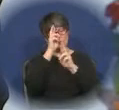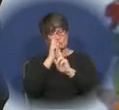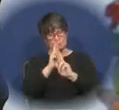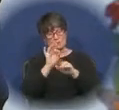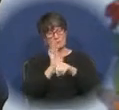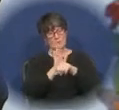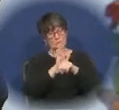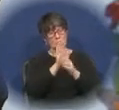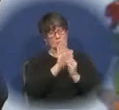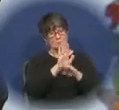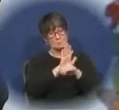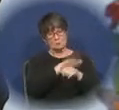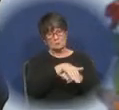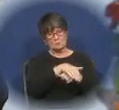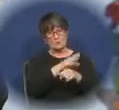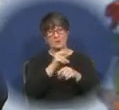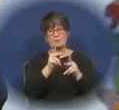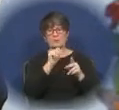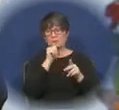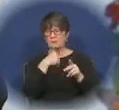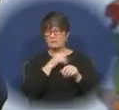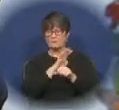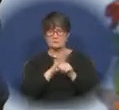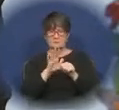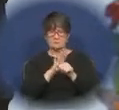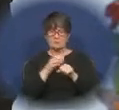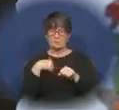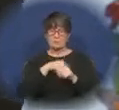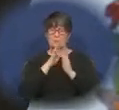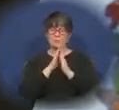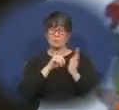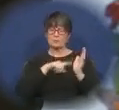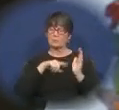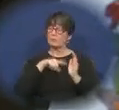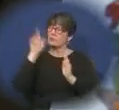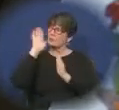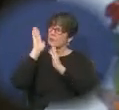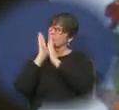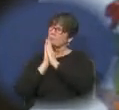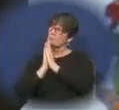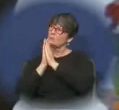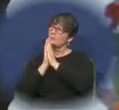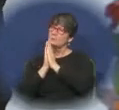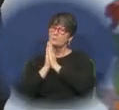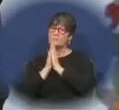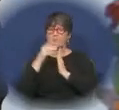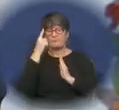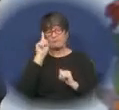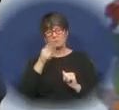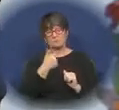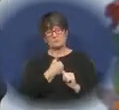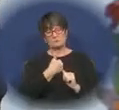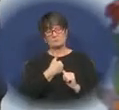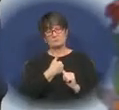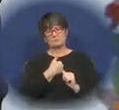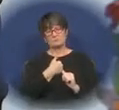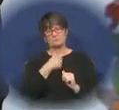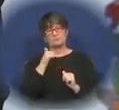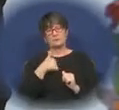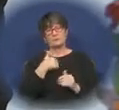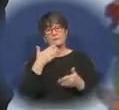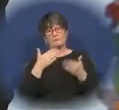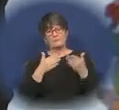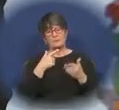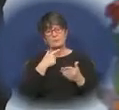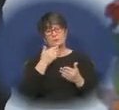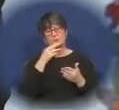oppressed and less fortunate, we pray to the Lord. Lord, hear our prayer. For ourselves, that we may be